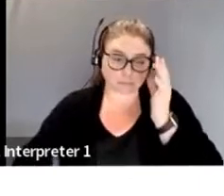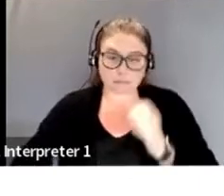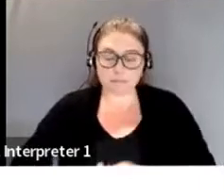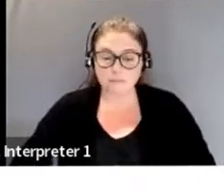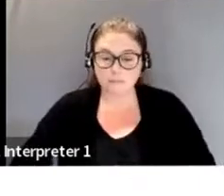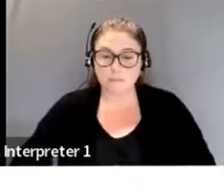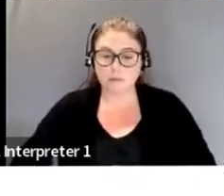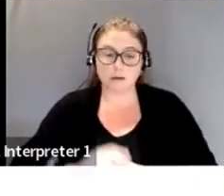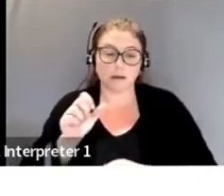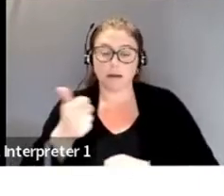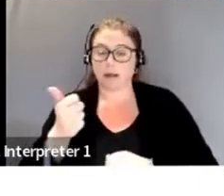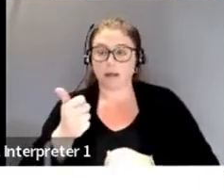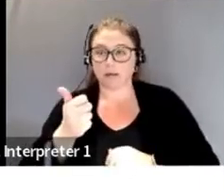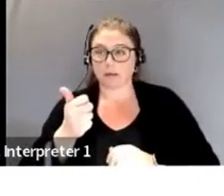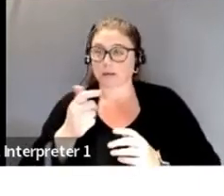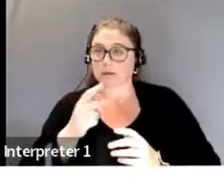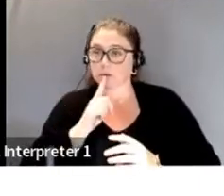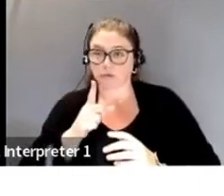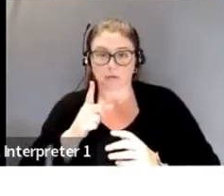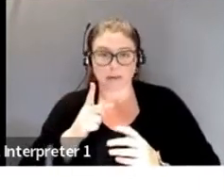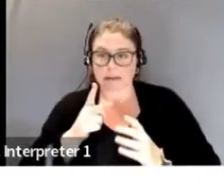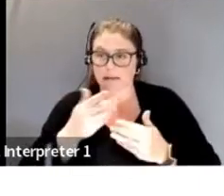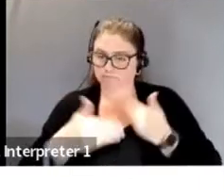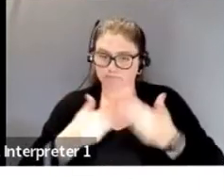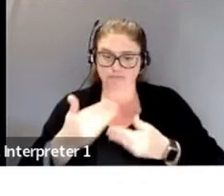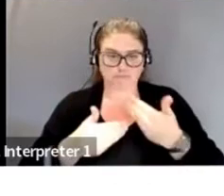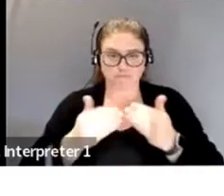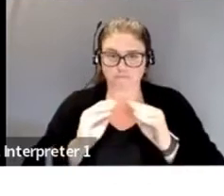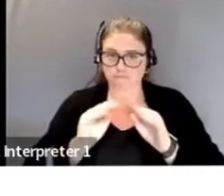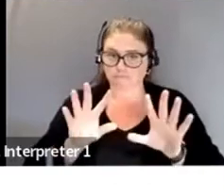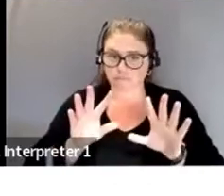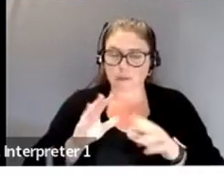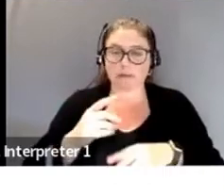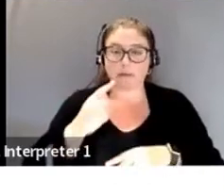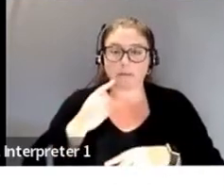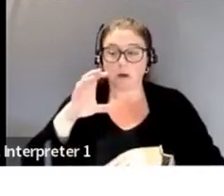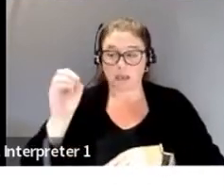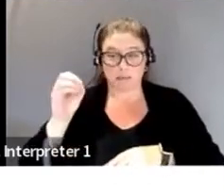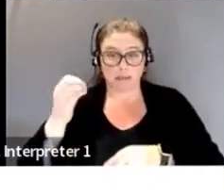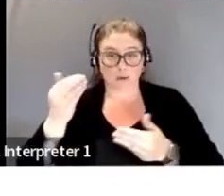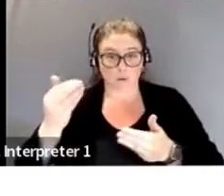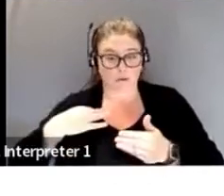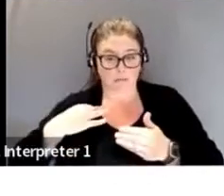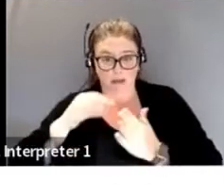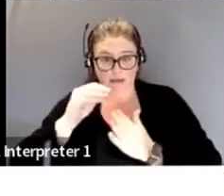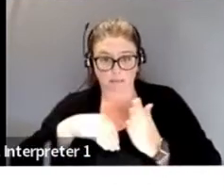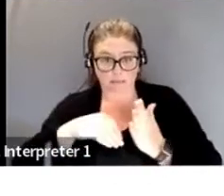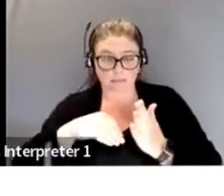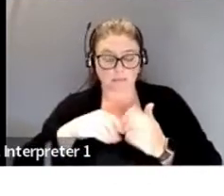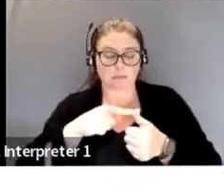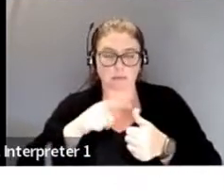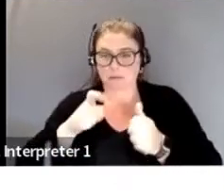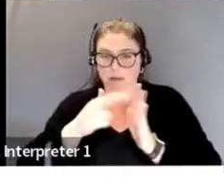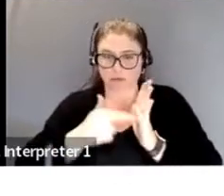another reason why it's one of our go-tos. So in terms of the company that's applying for the grant, you just need to be a registered